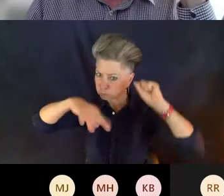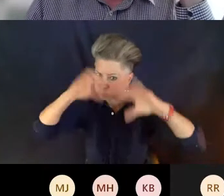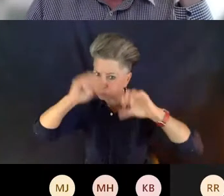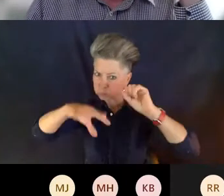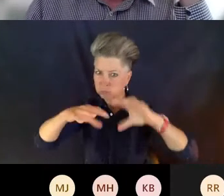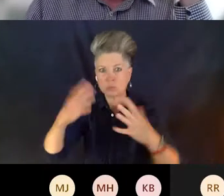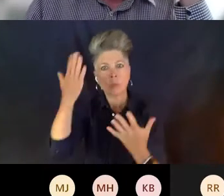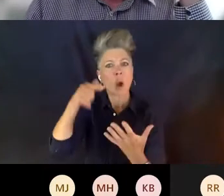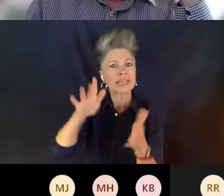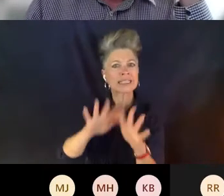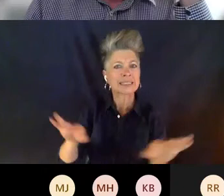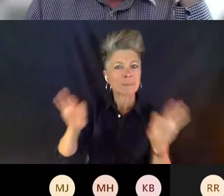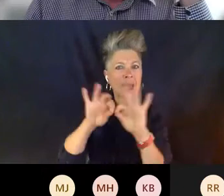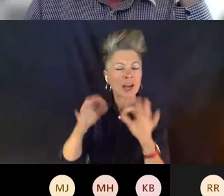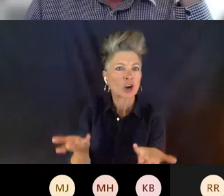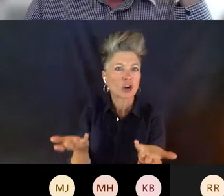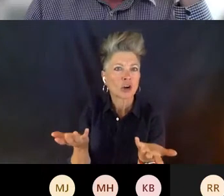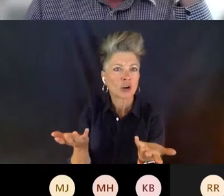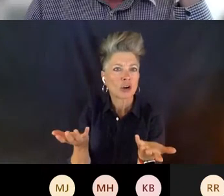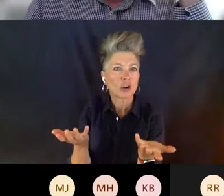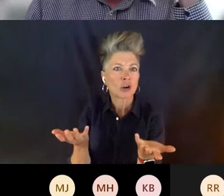matter?